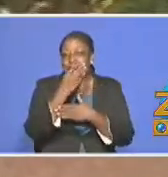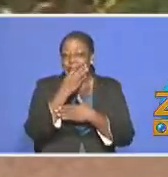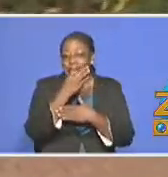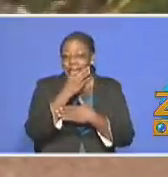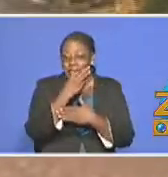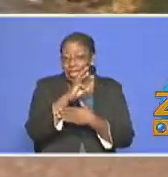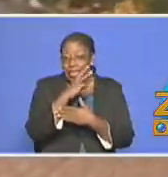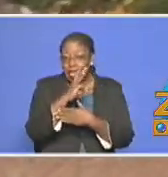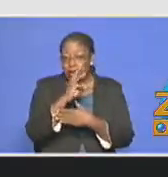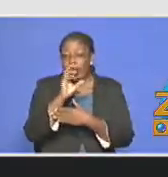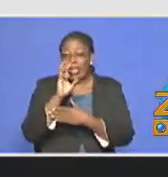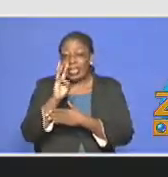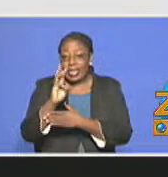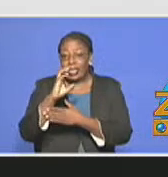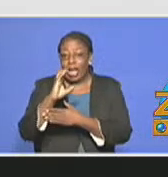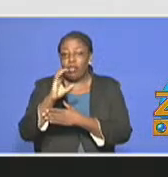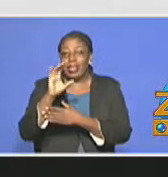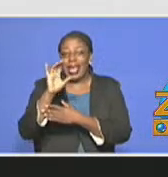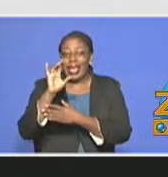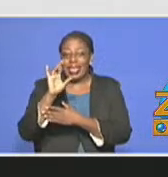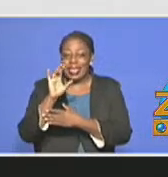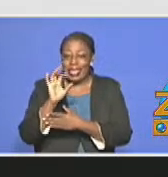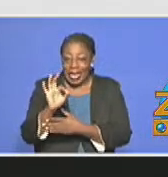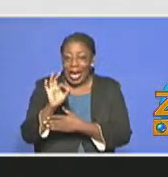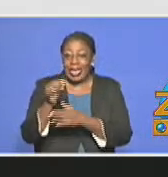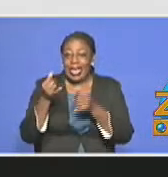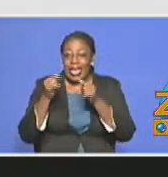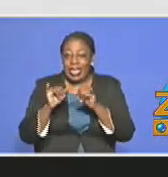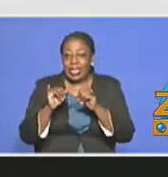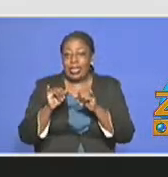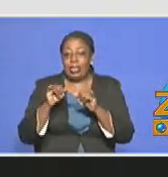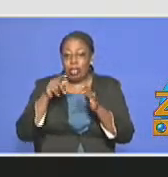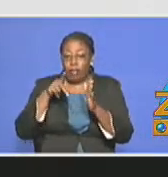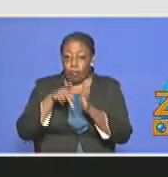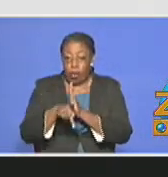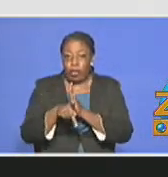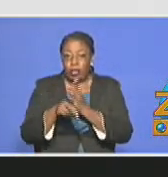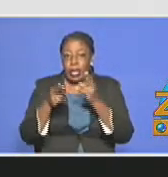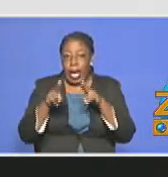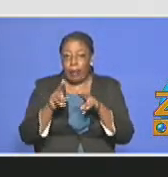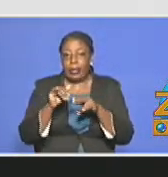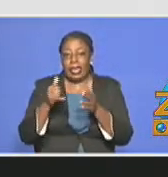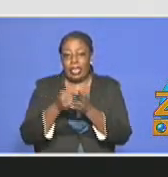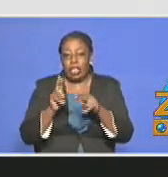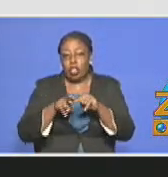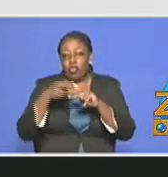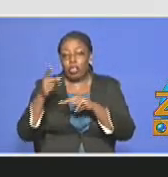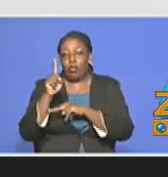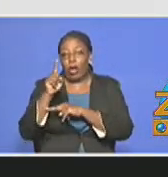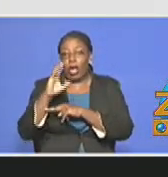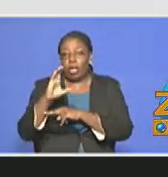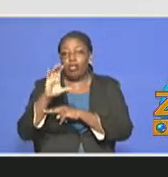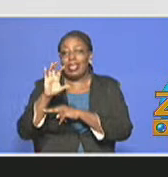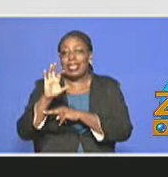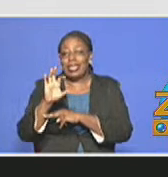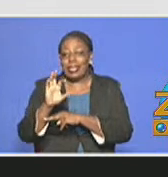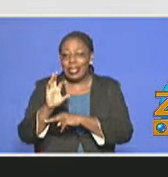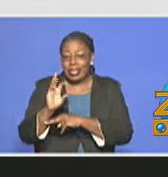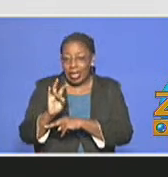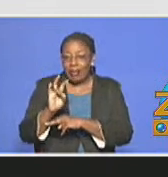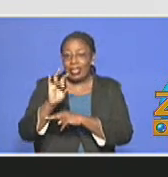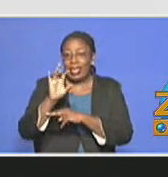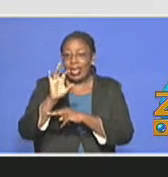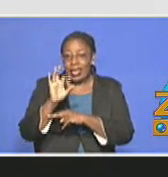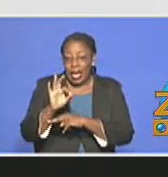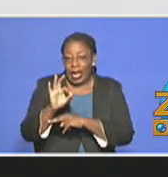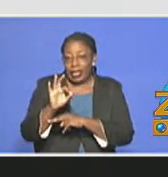were 609 incidents of murders reported, a decrease of 179 incidents over the